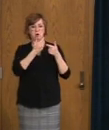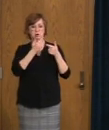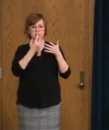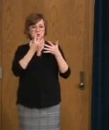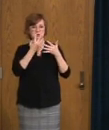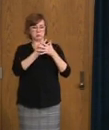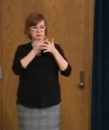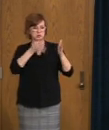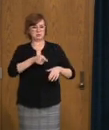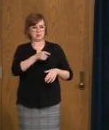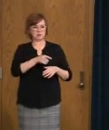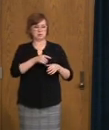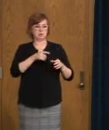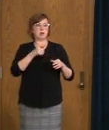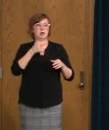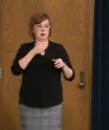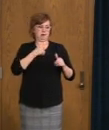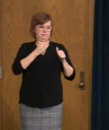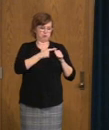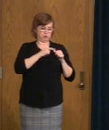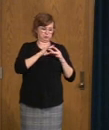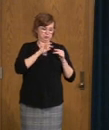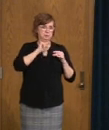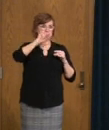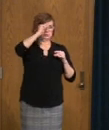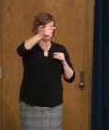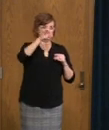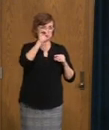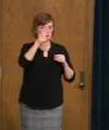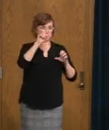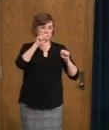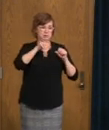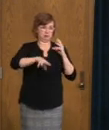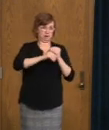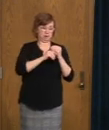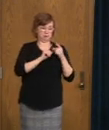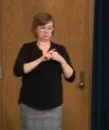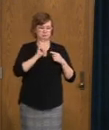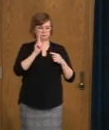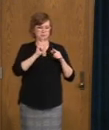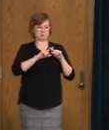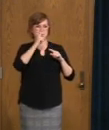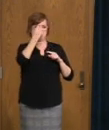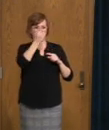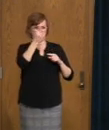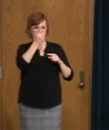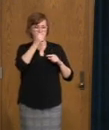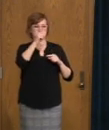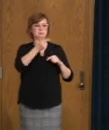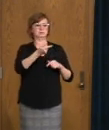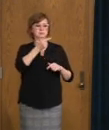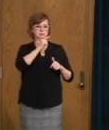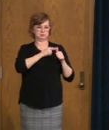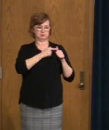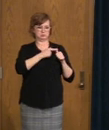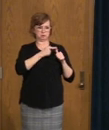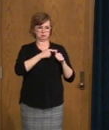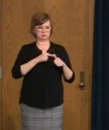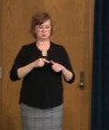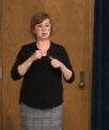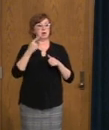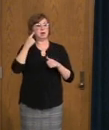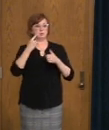have Derek and answer after I add to my answer, but before he gets into the specifics about that request in